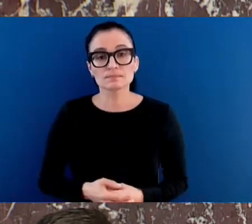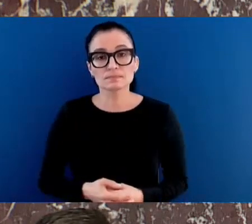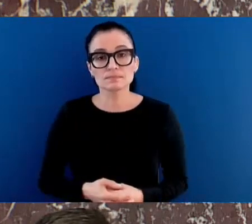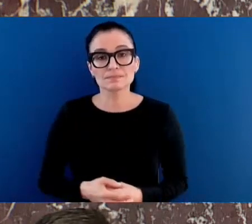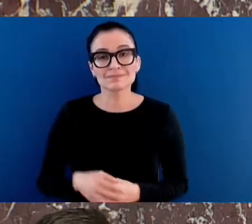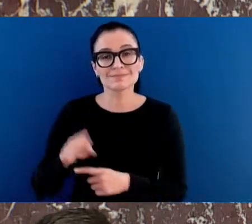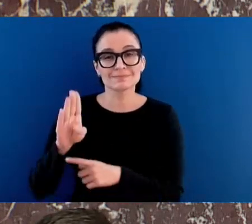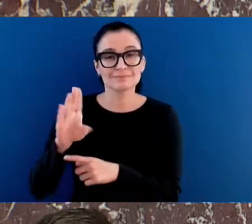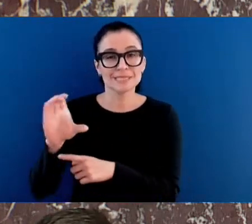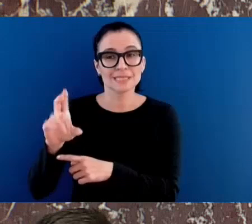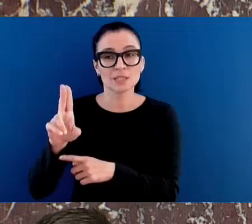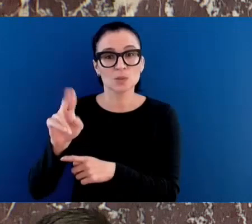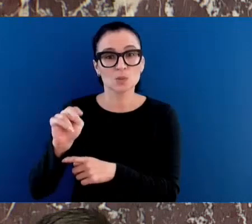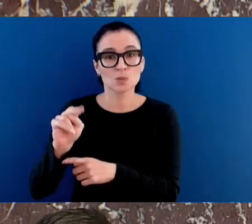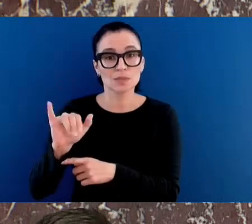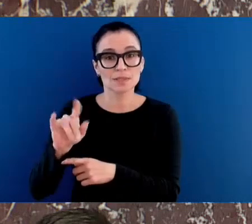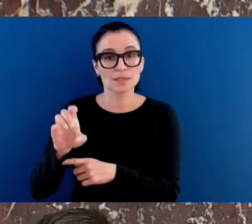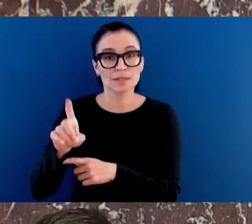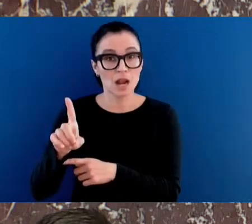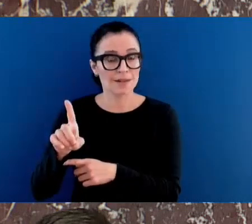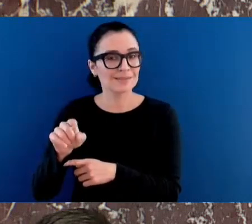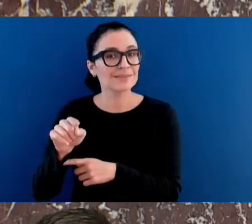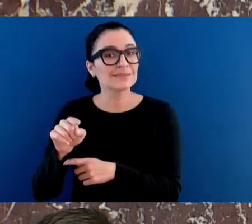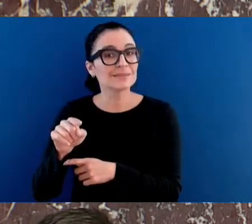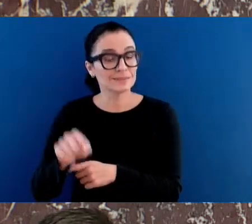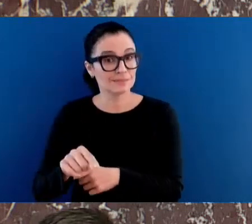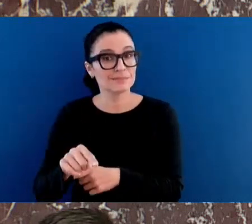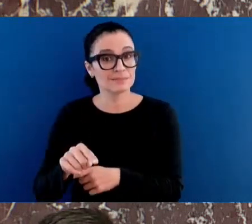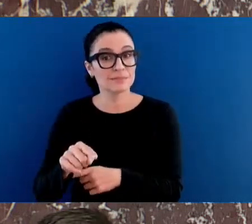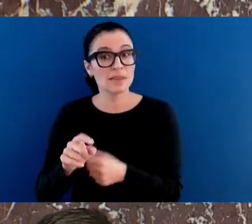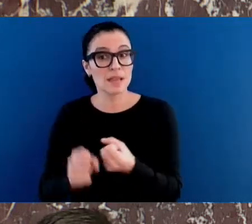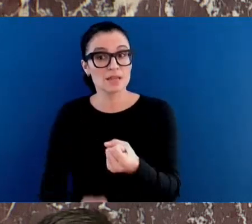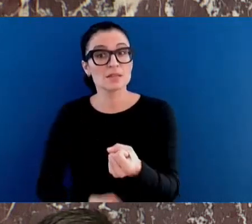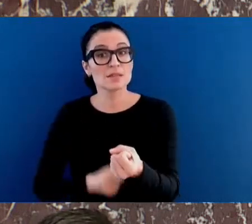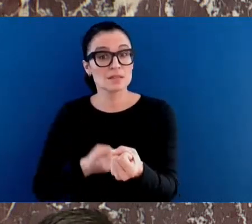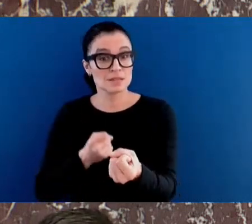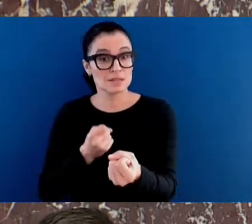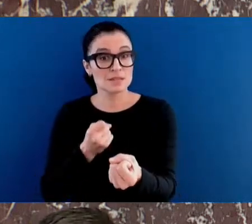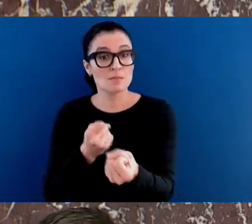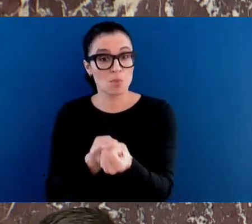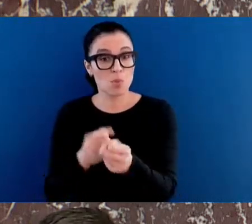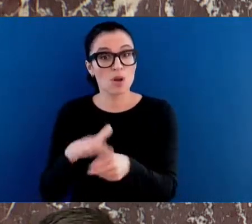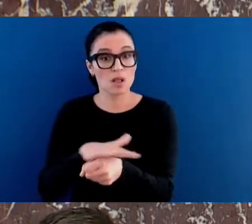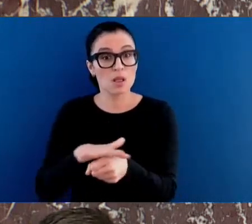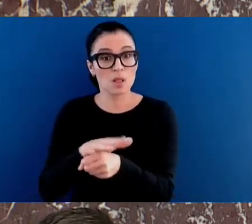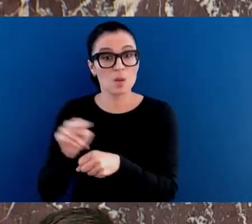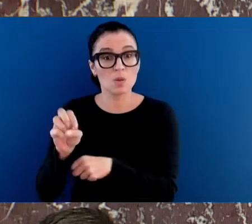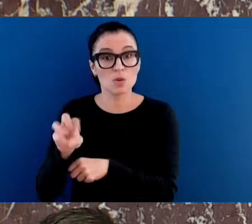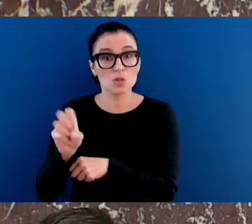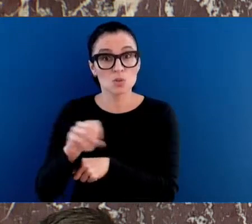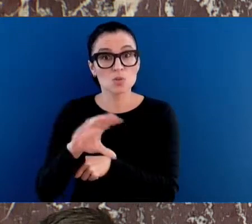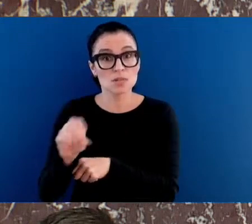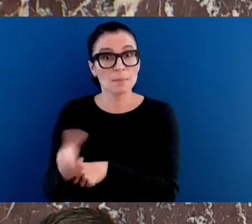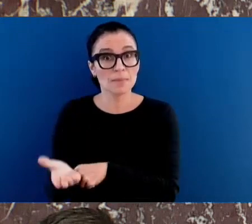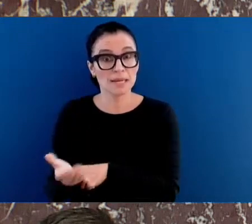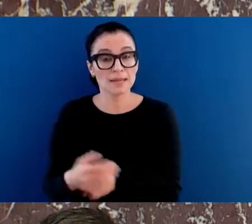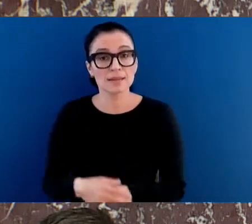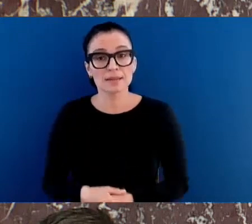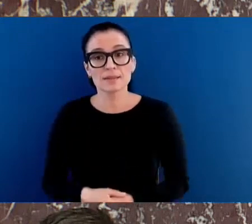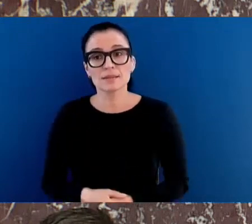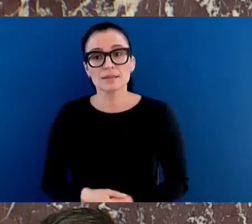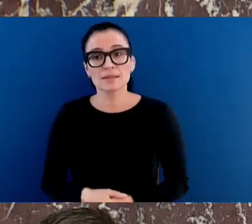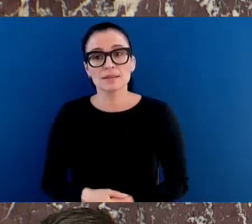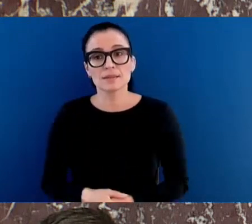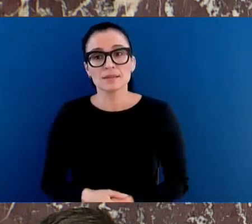informing communities, especially in a time of emergency. This Premier, however, decided to sell out the local news industry to Facebook in a